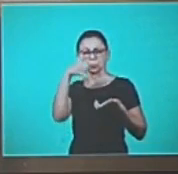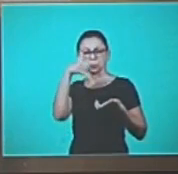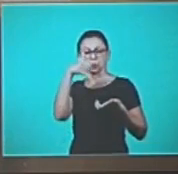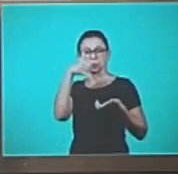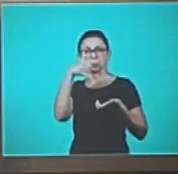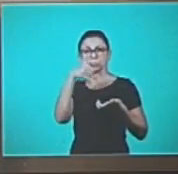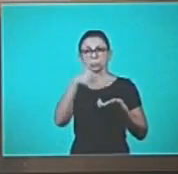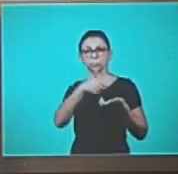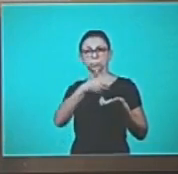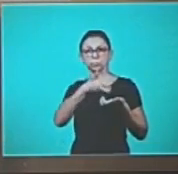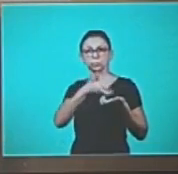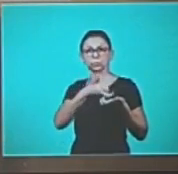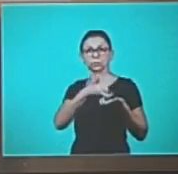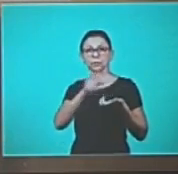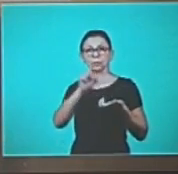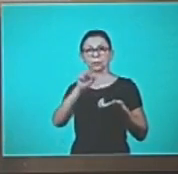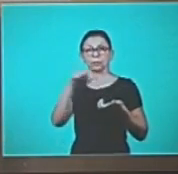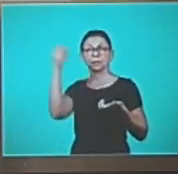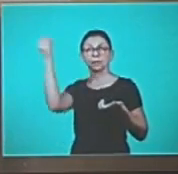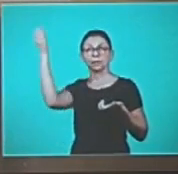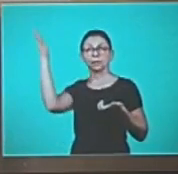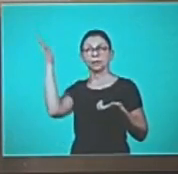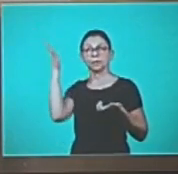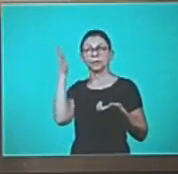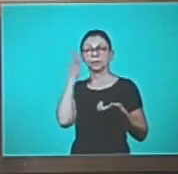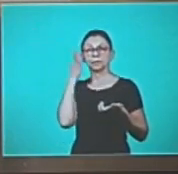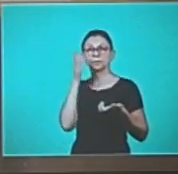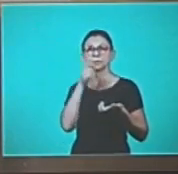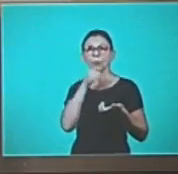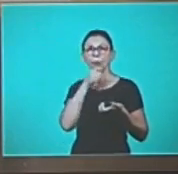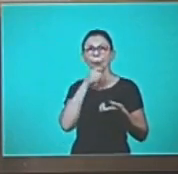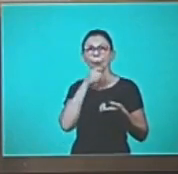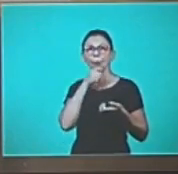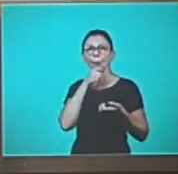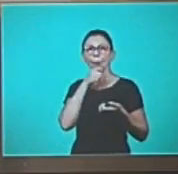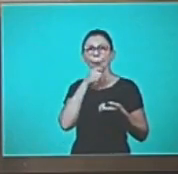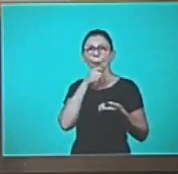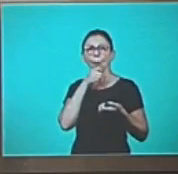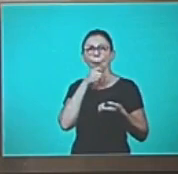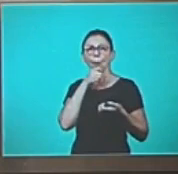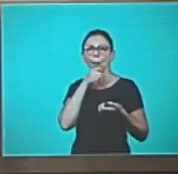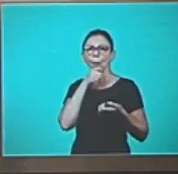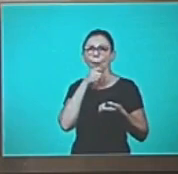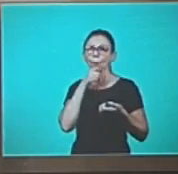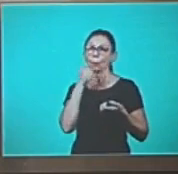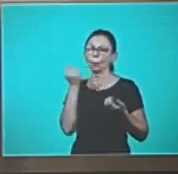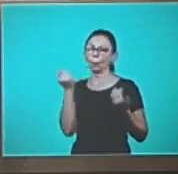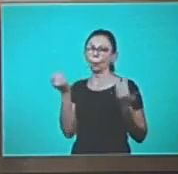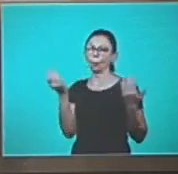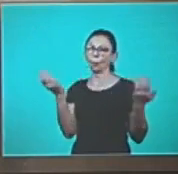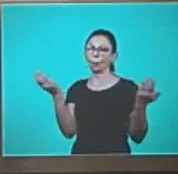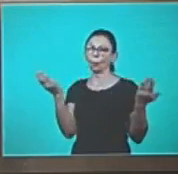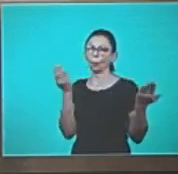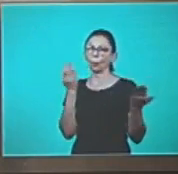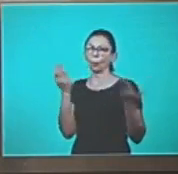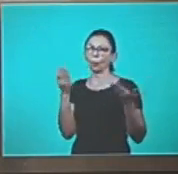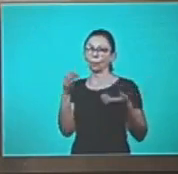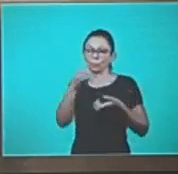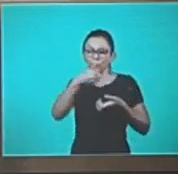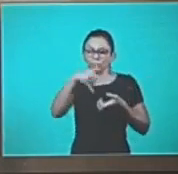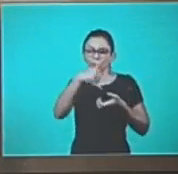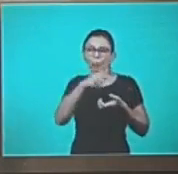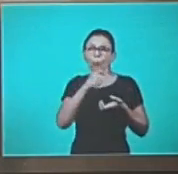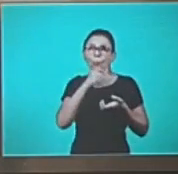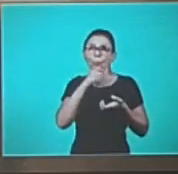oil, and the revelation is here. Without revelation, without the oil,